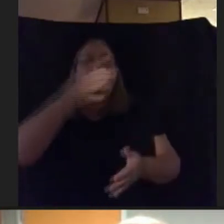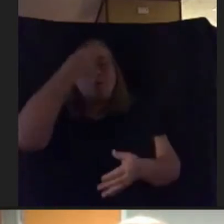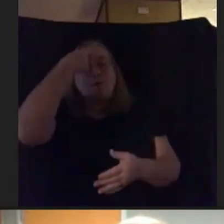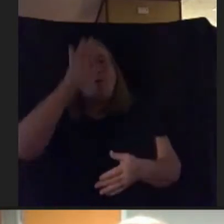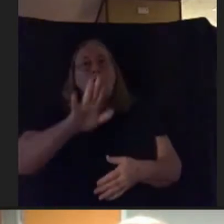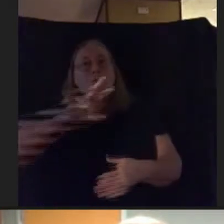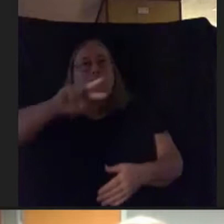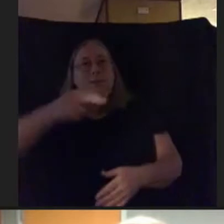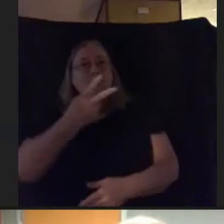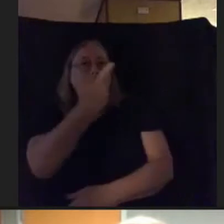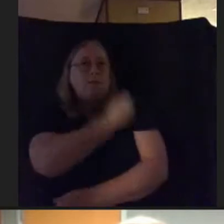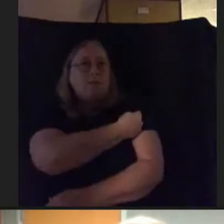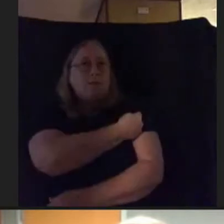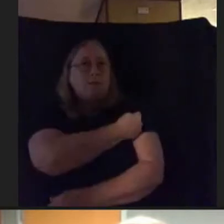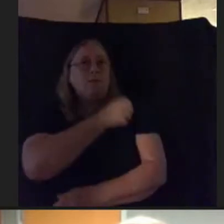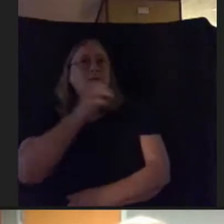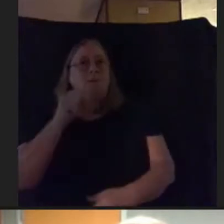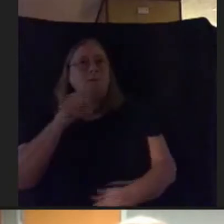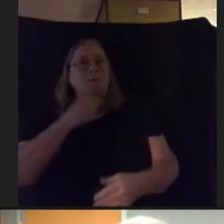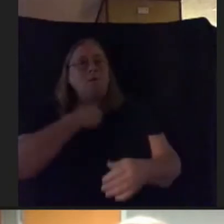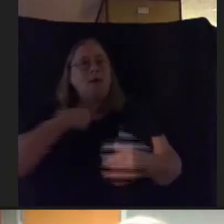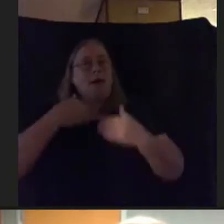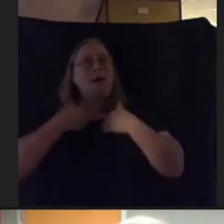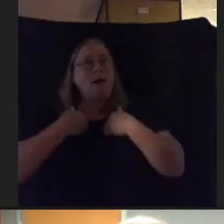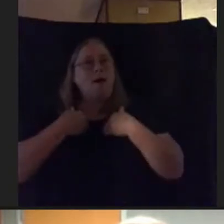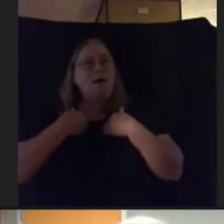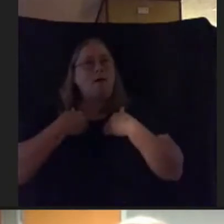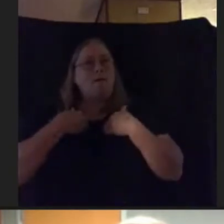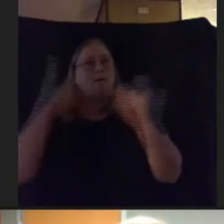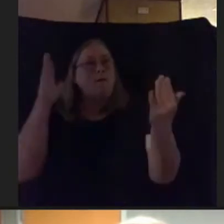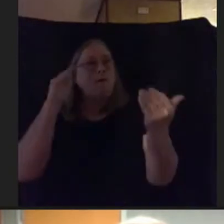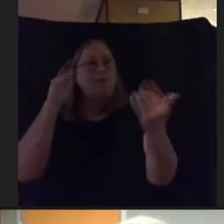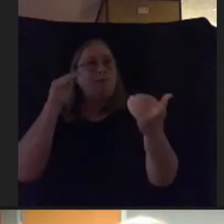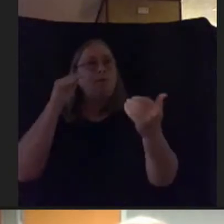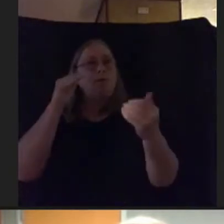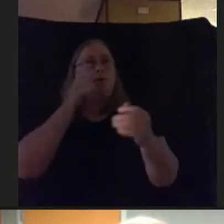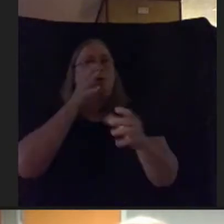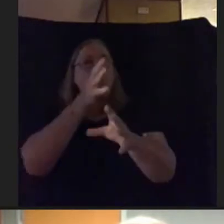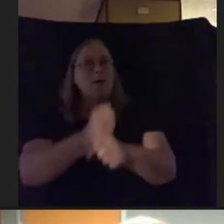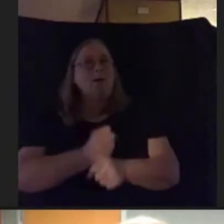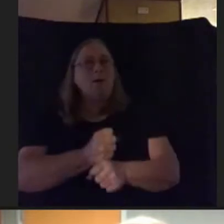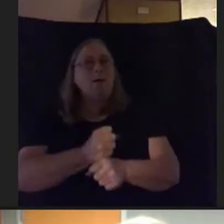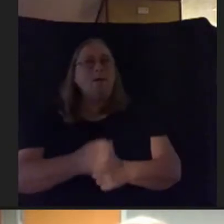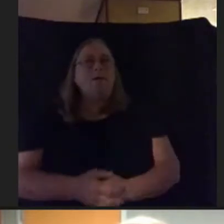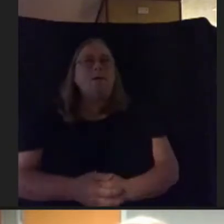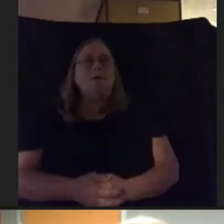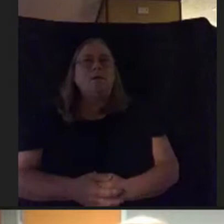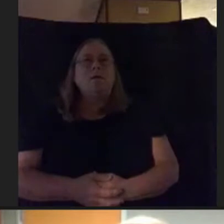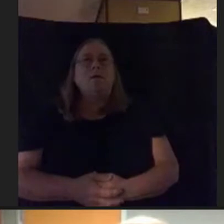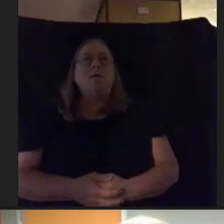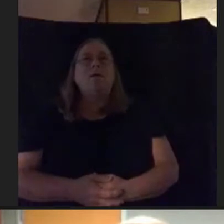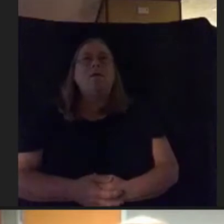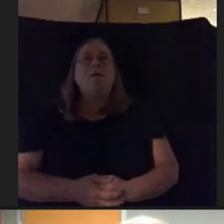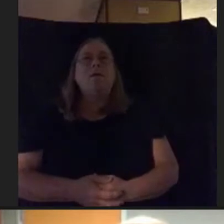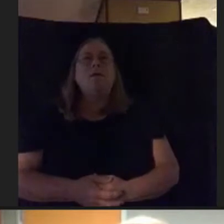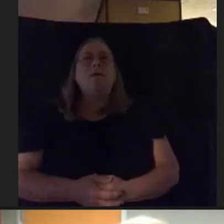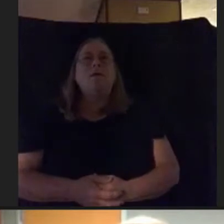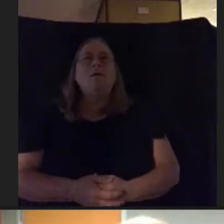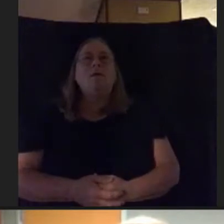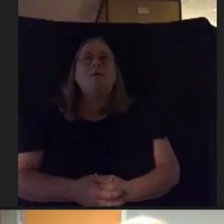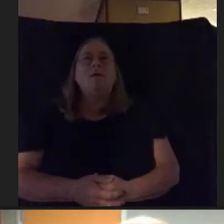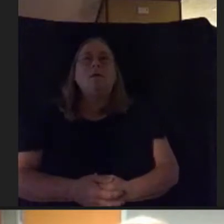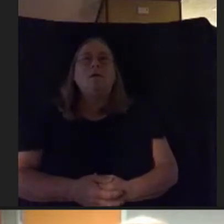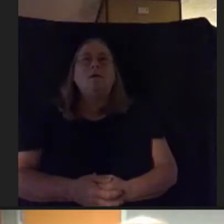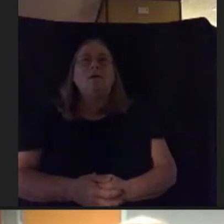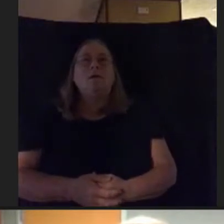so we have every expectation that that's going to occur as we step off into the future. With the second doses, we know it's been a